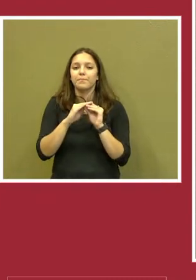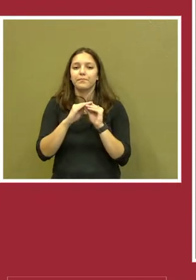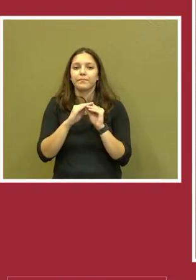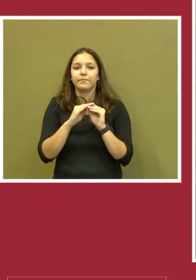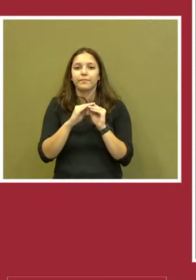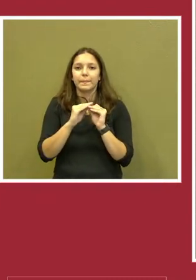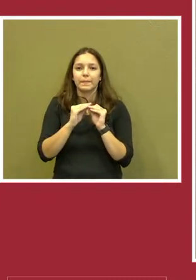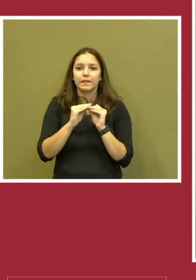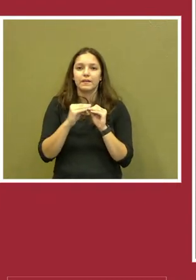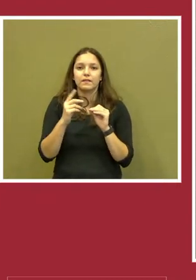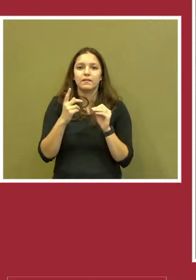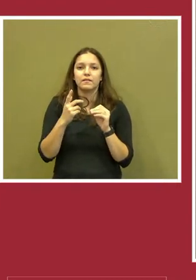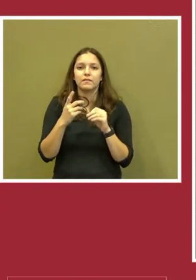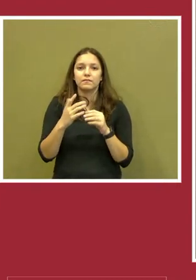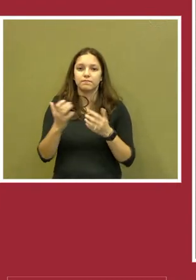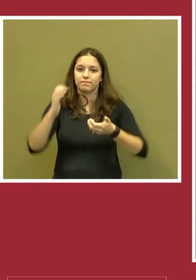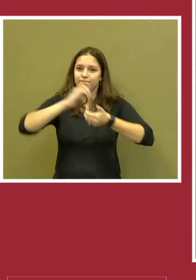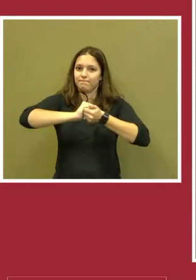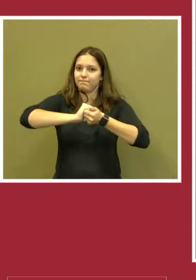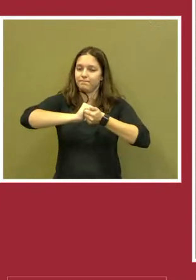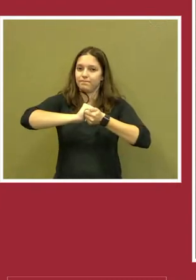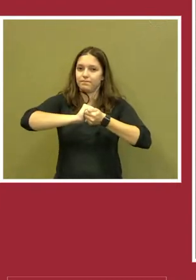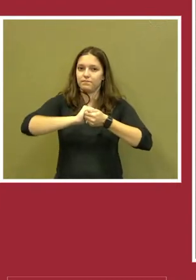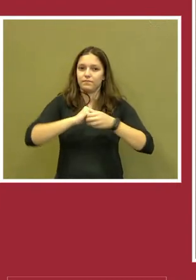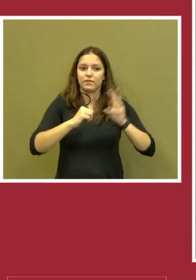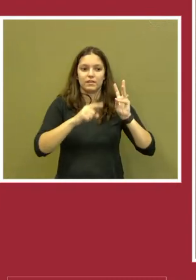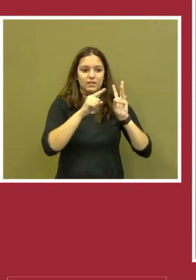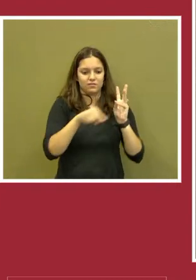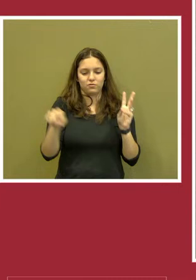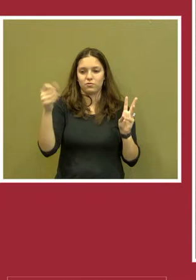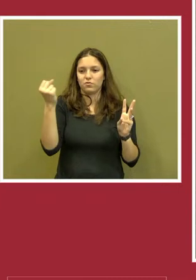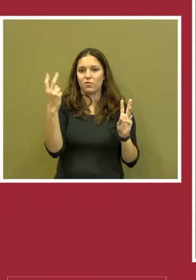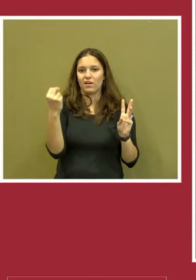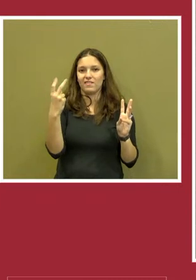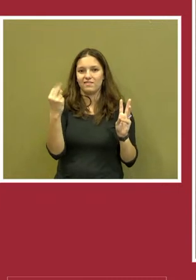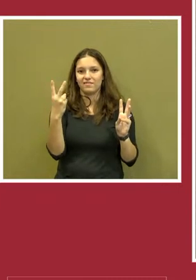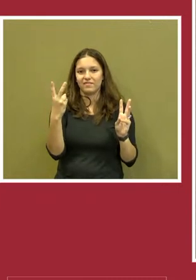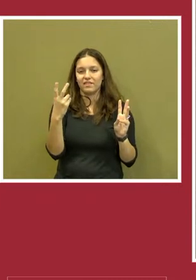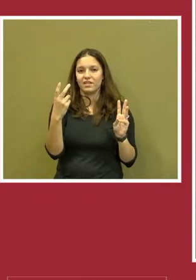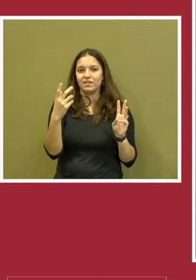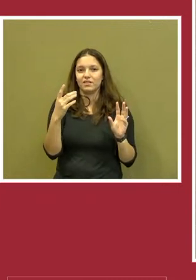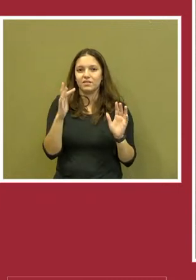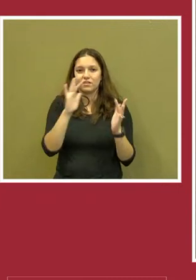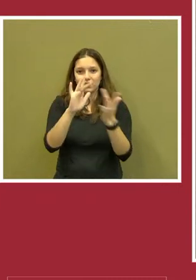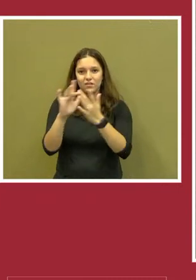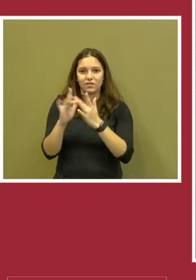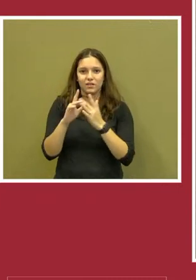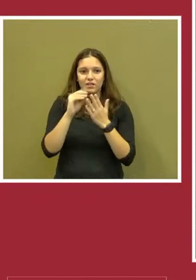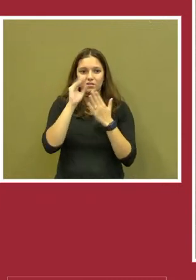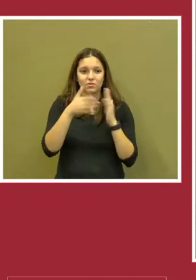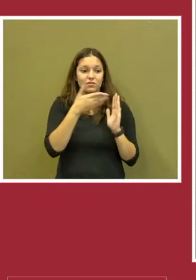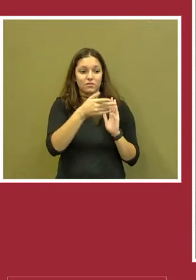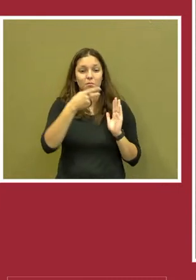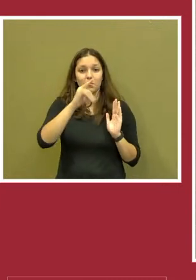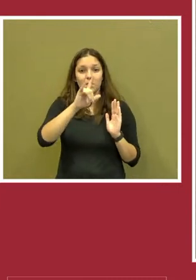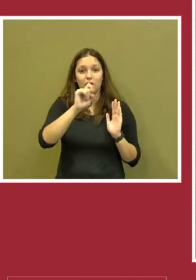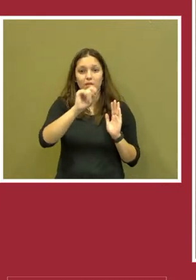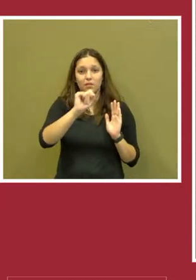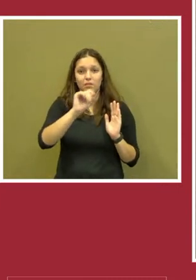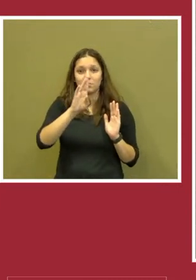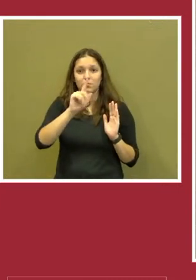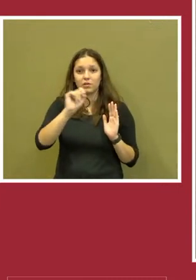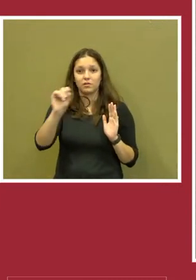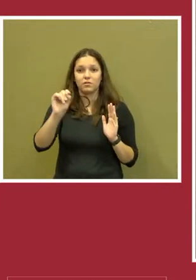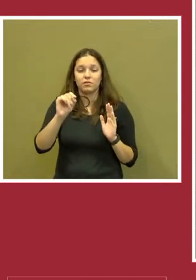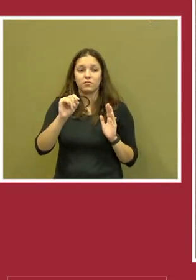I'd like to see us be more collaborative, 6 through 12, and trying to reach those students at Pilot Butte to get them engaged in 9